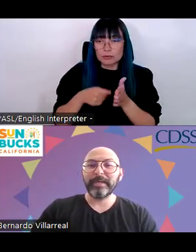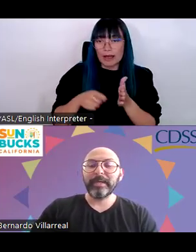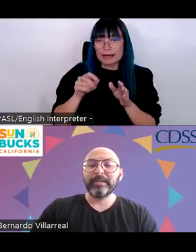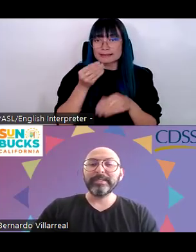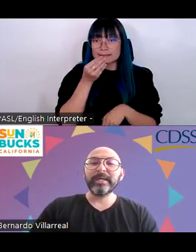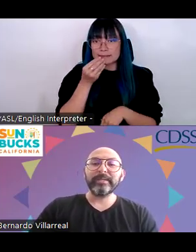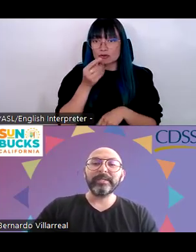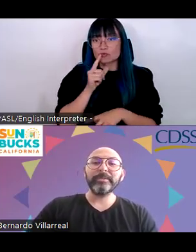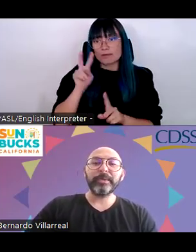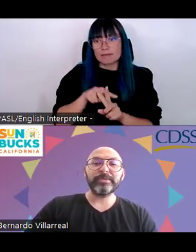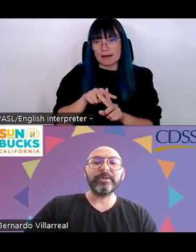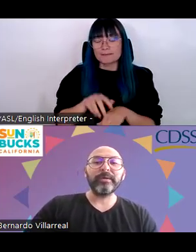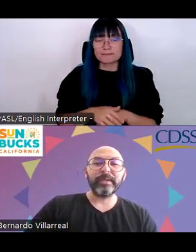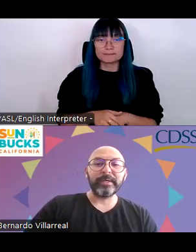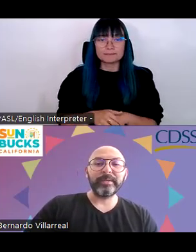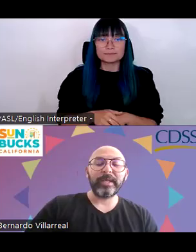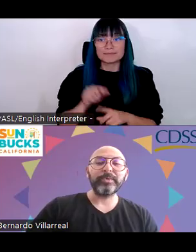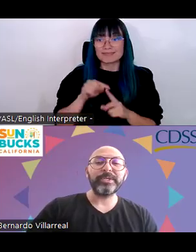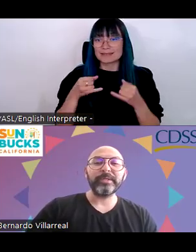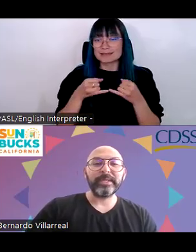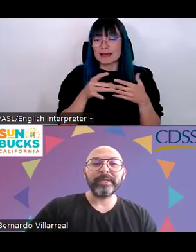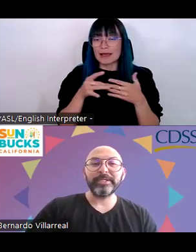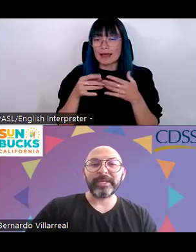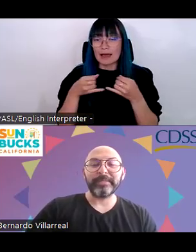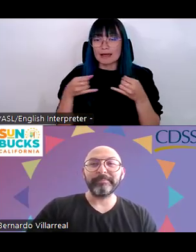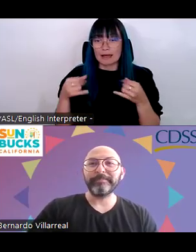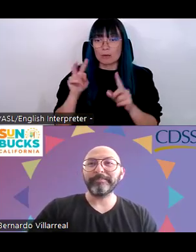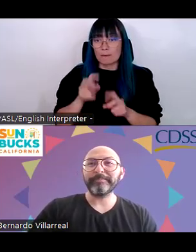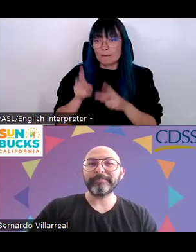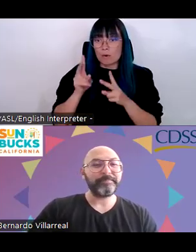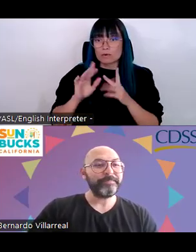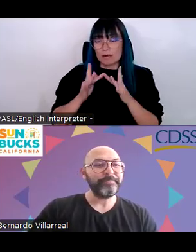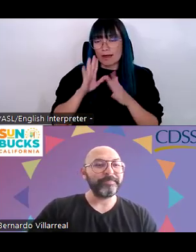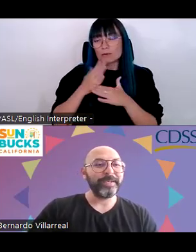apply. These guidelines are posted online and we'll share a link in the chat.